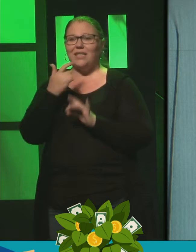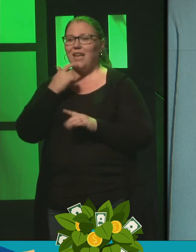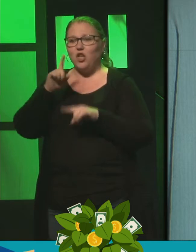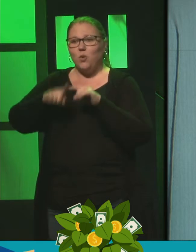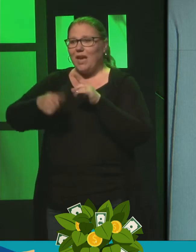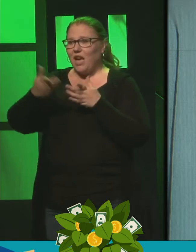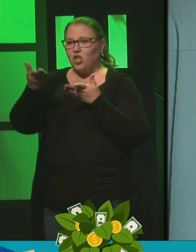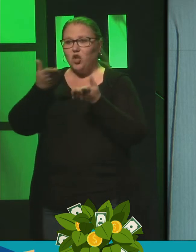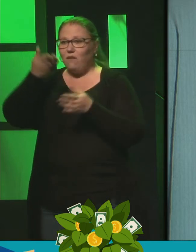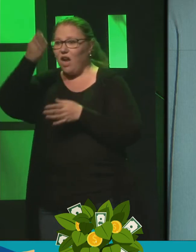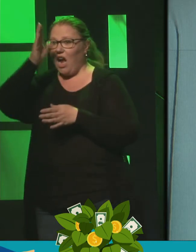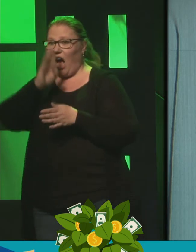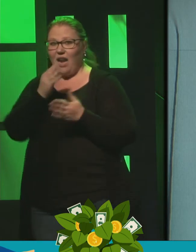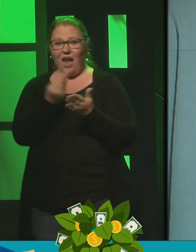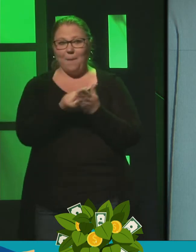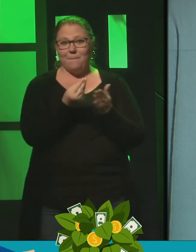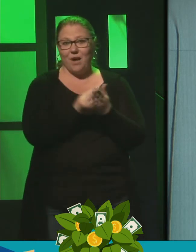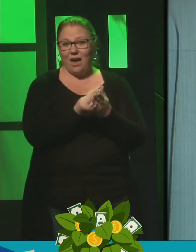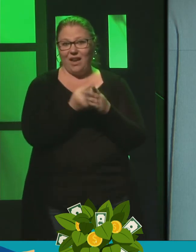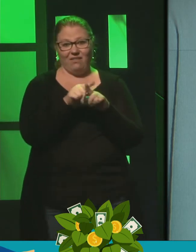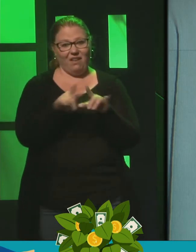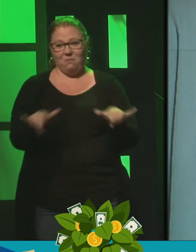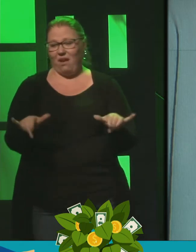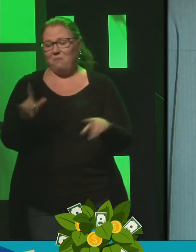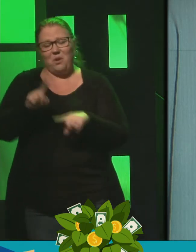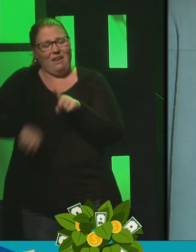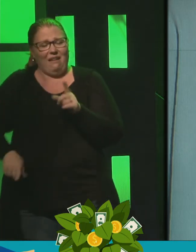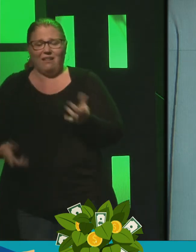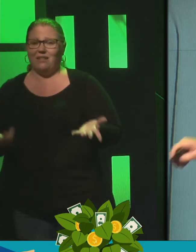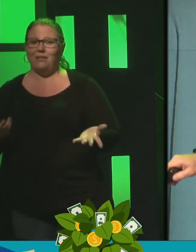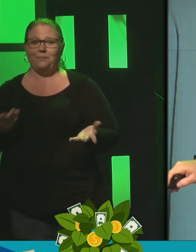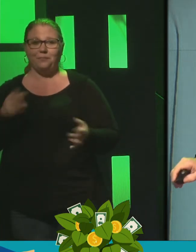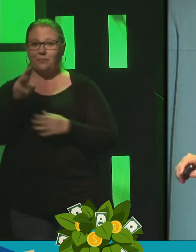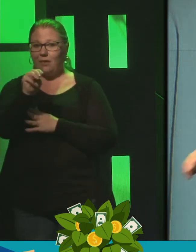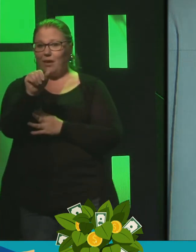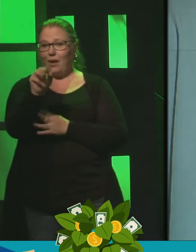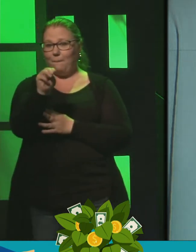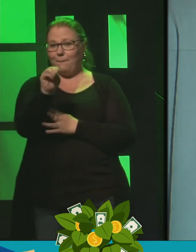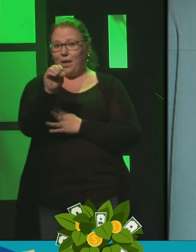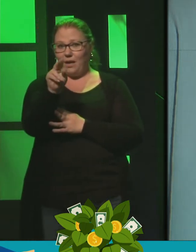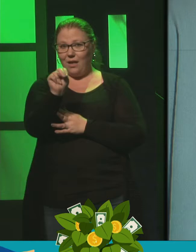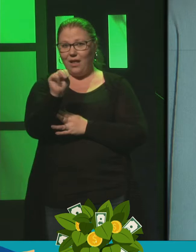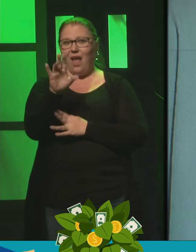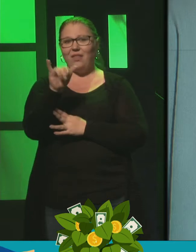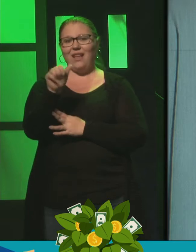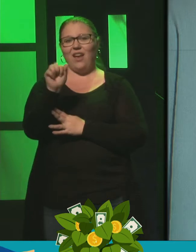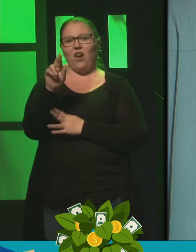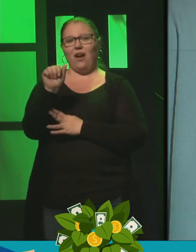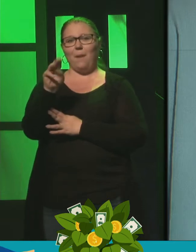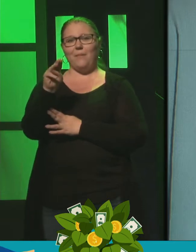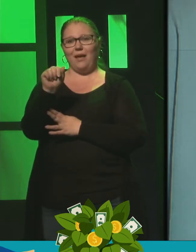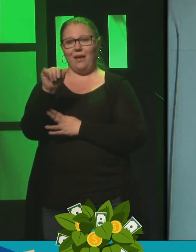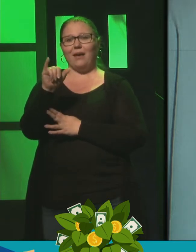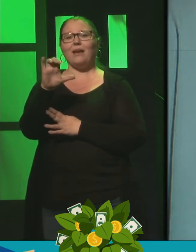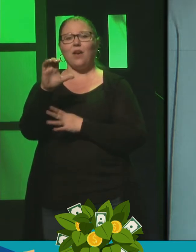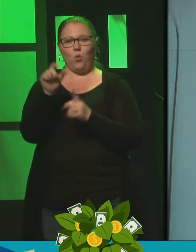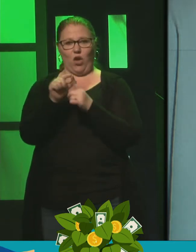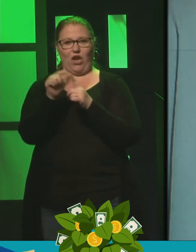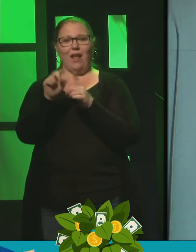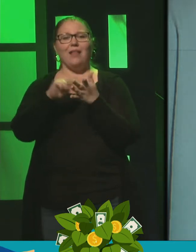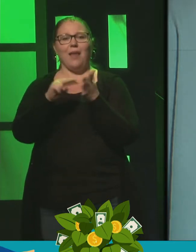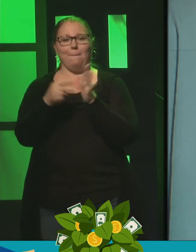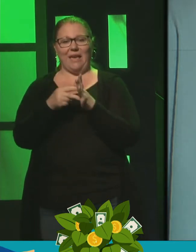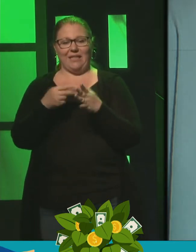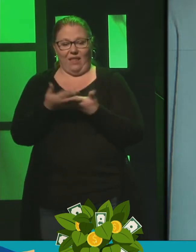serve God and mammon. You can't do it. Now, mammon is an Aramaic word that means